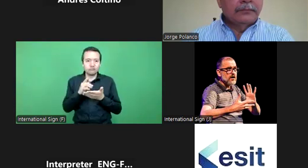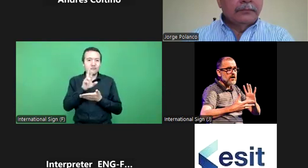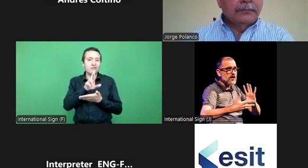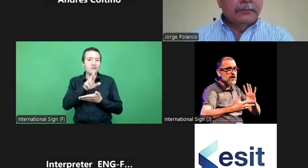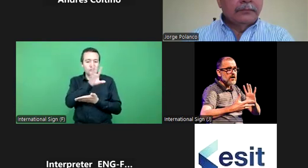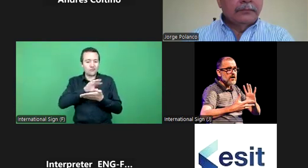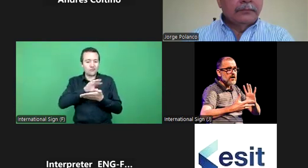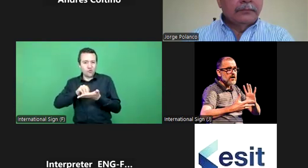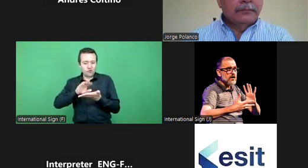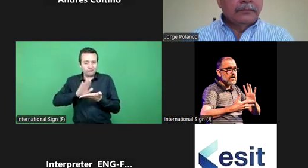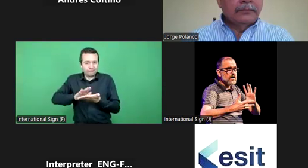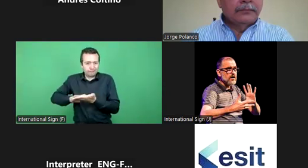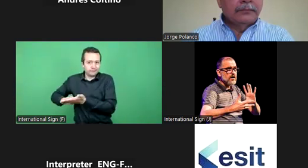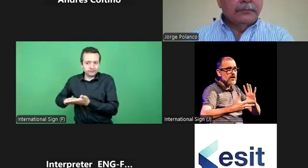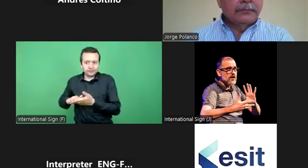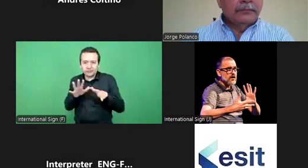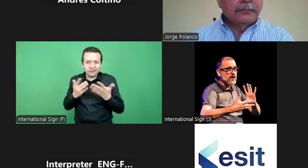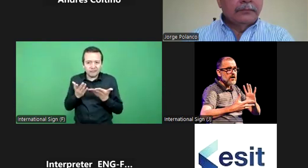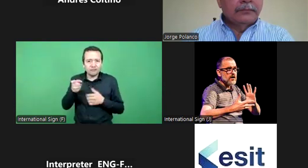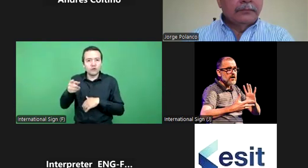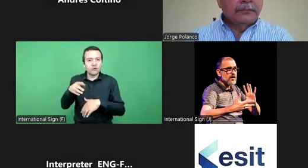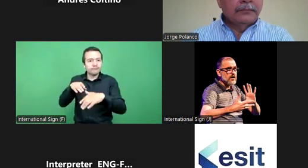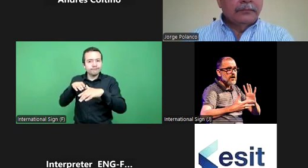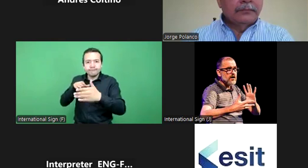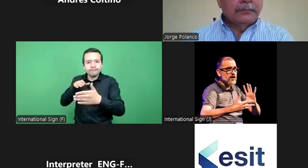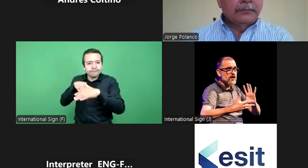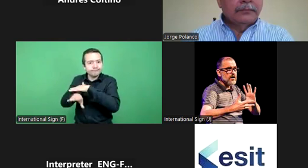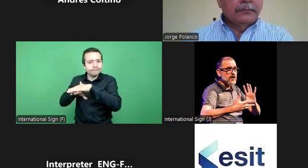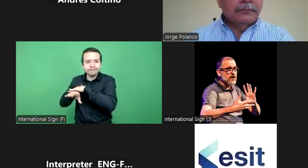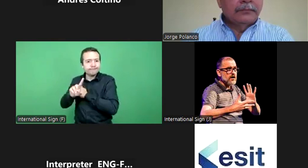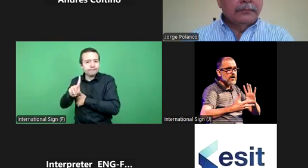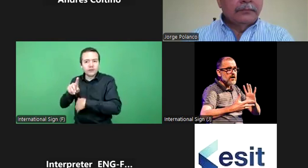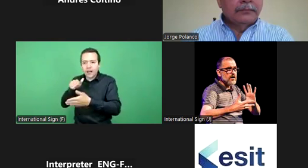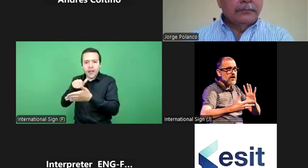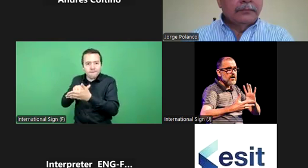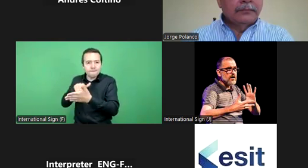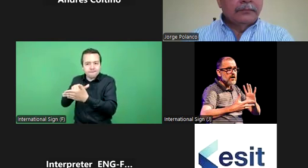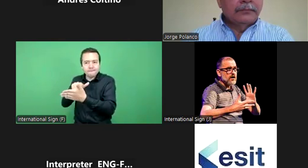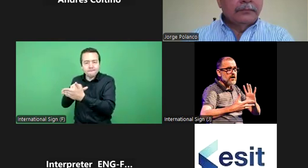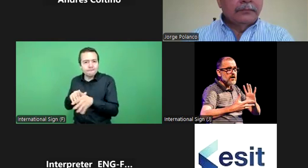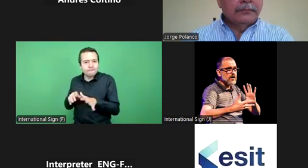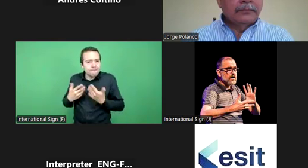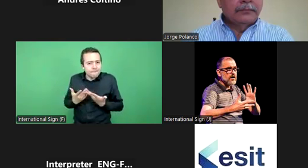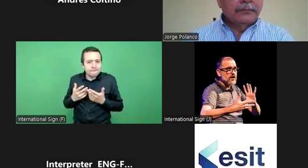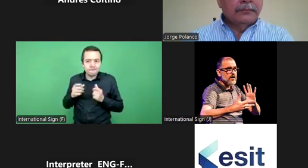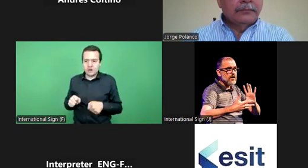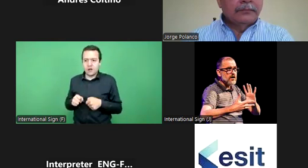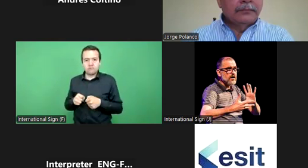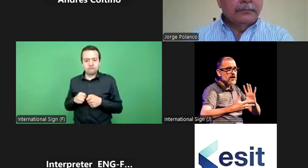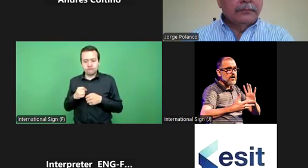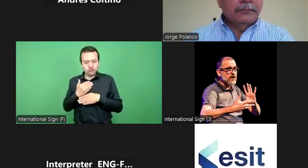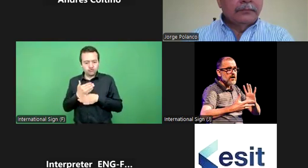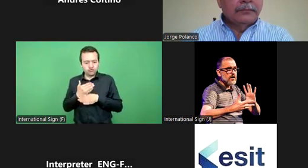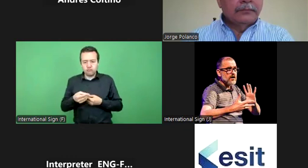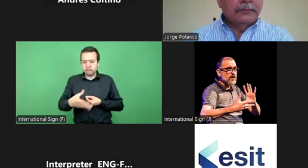and fairly recently added to our ministry, elderly care services. So Mr. what Calix, we did, sorry, we need to wrap